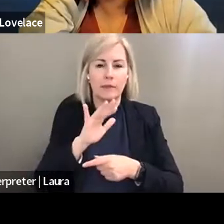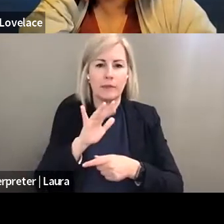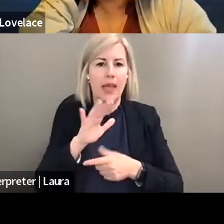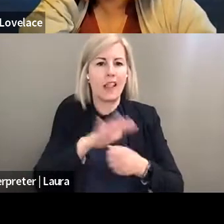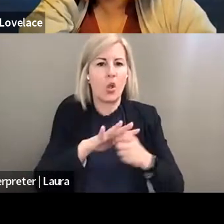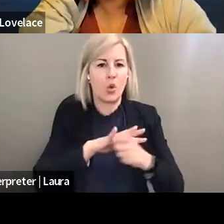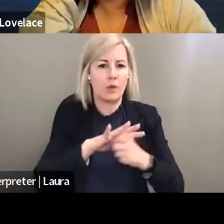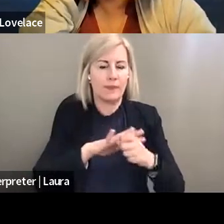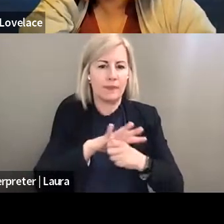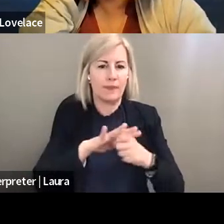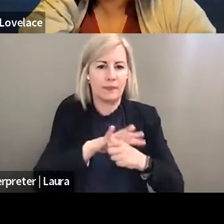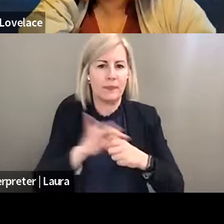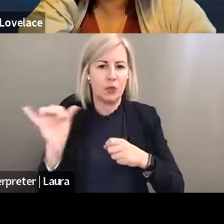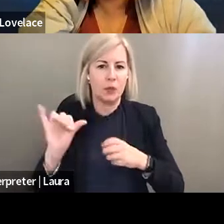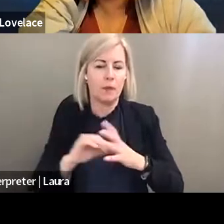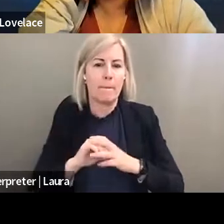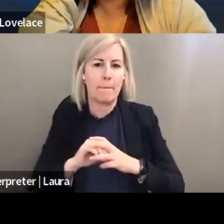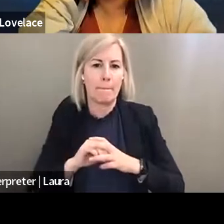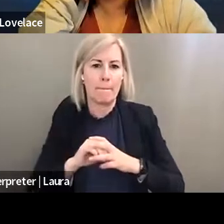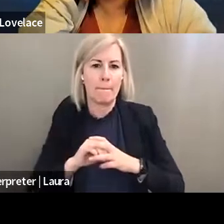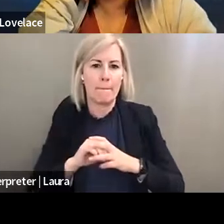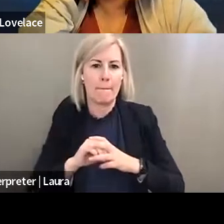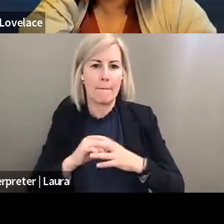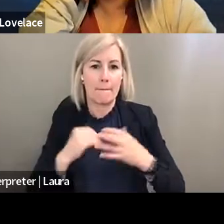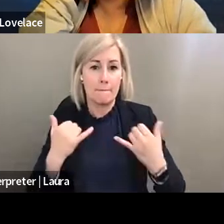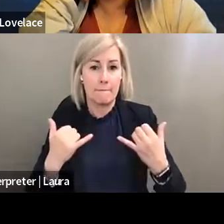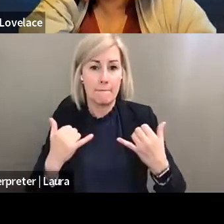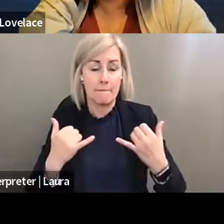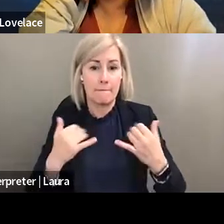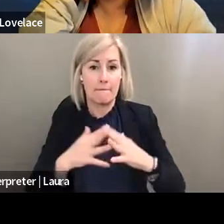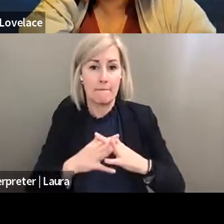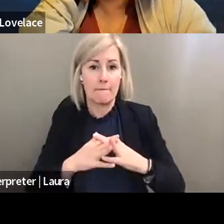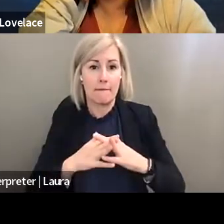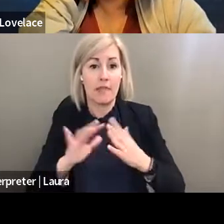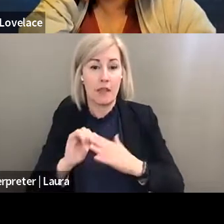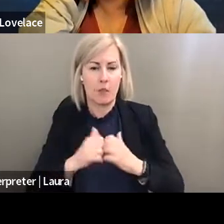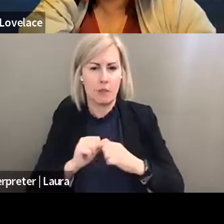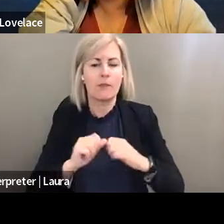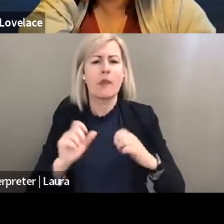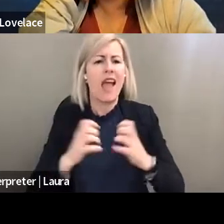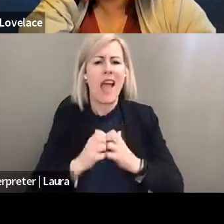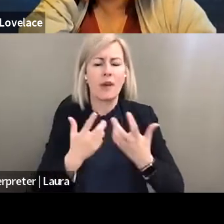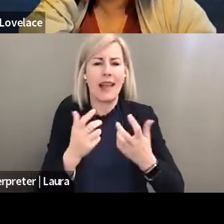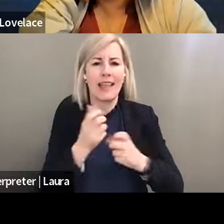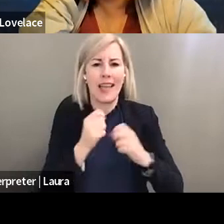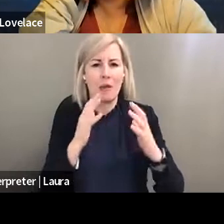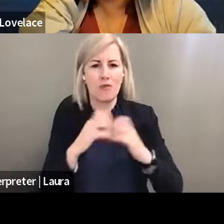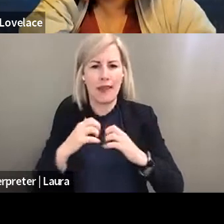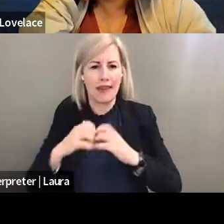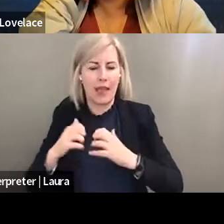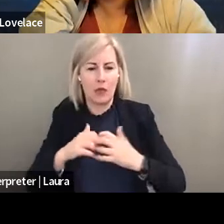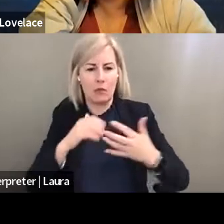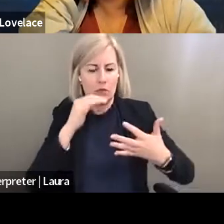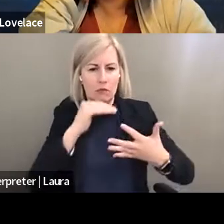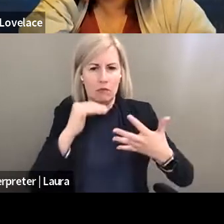local dollars. Yeah. Currently, that's how that works. How can I get a breakdown of how